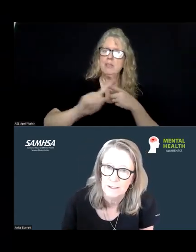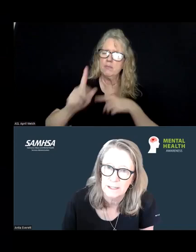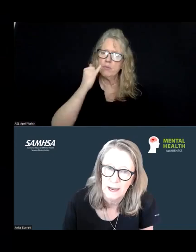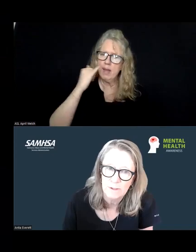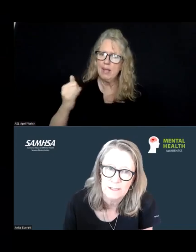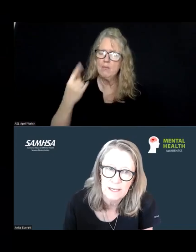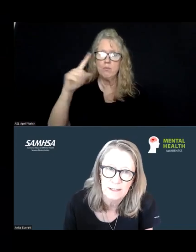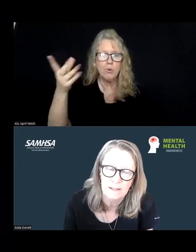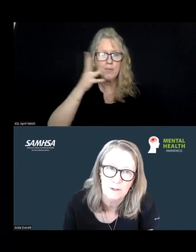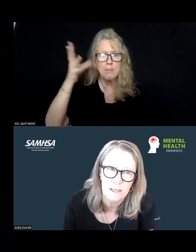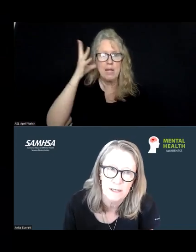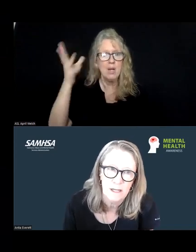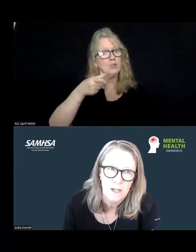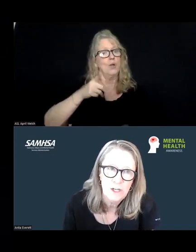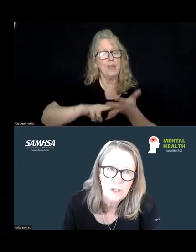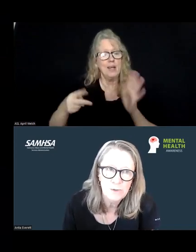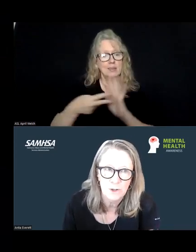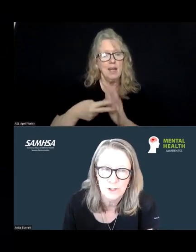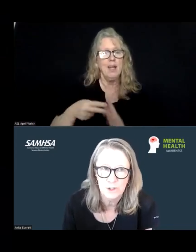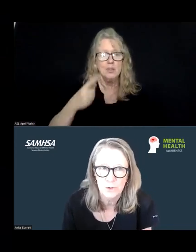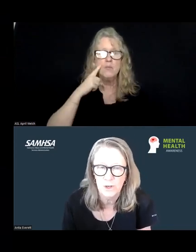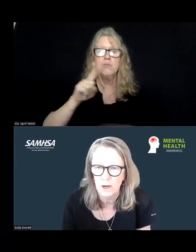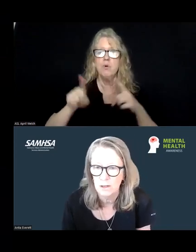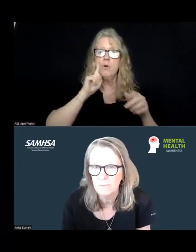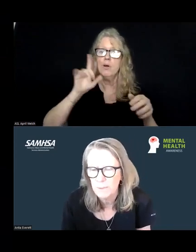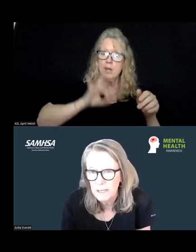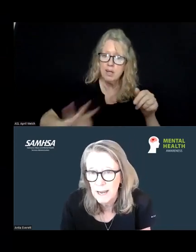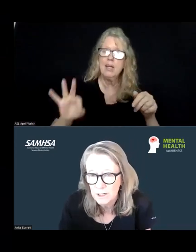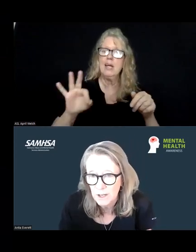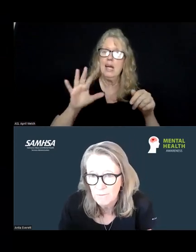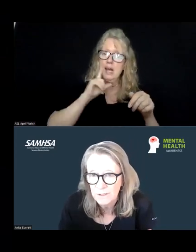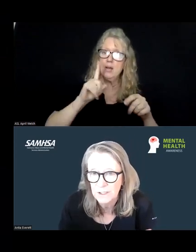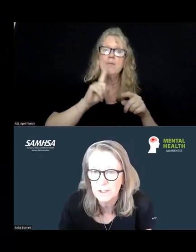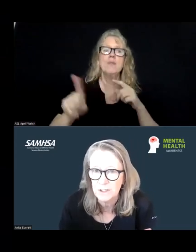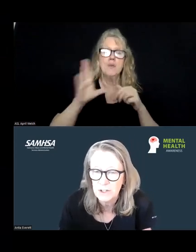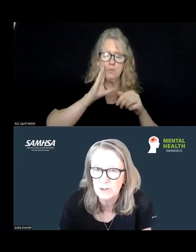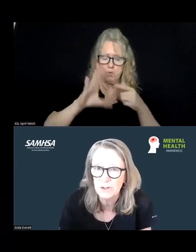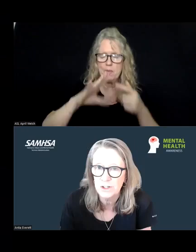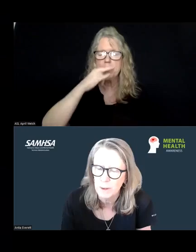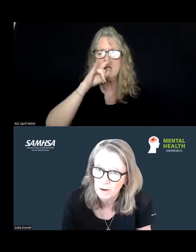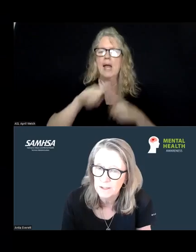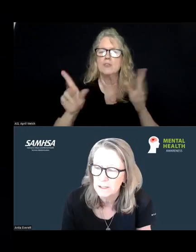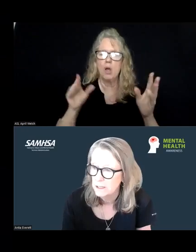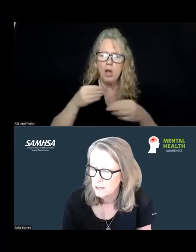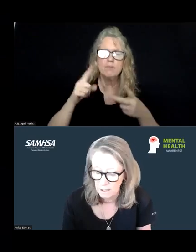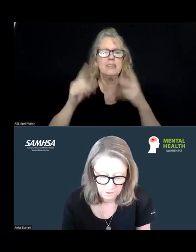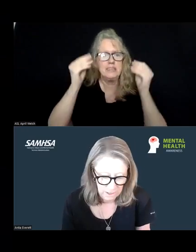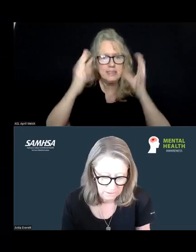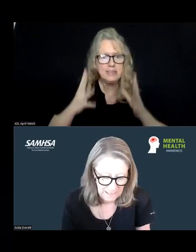for parents, and that was intended to be useful to pediatrics offices, to teachers, to